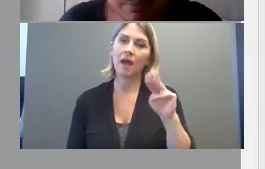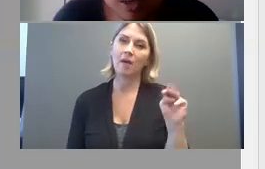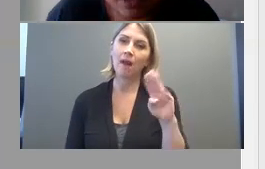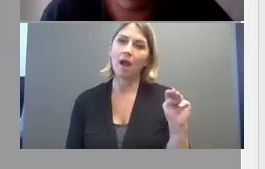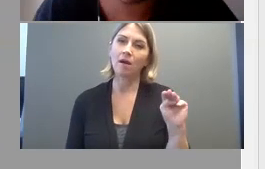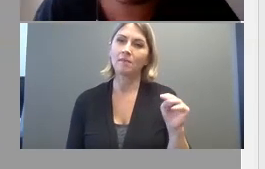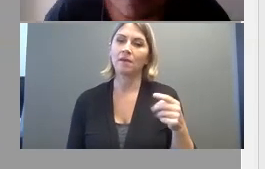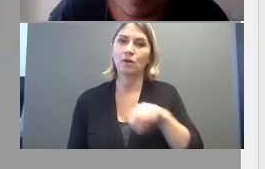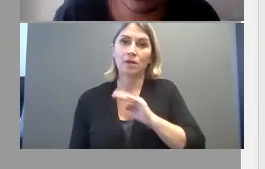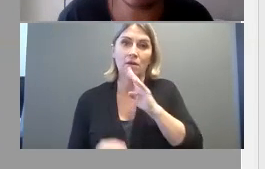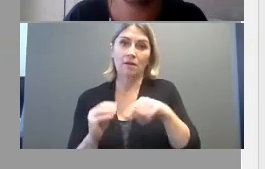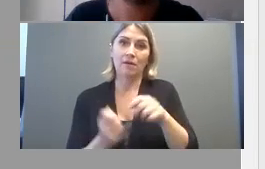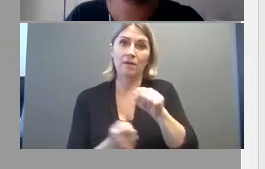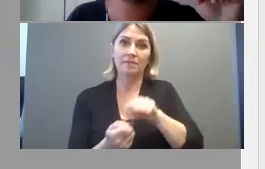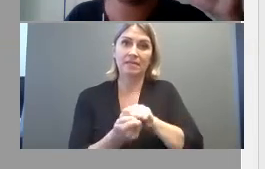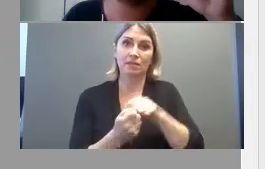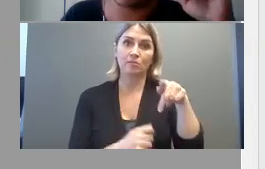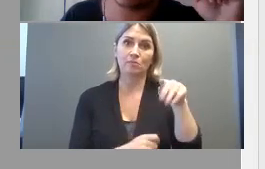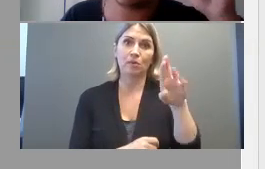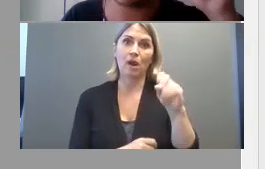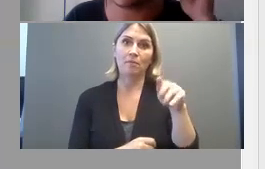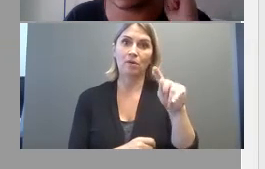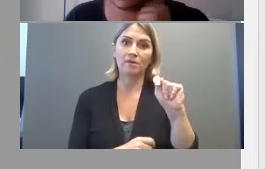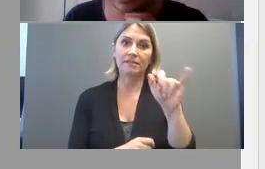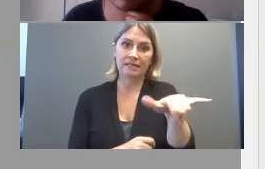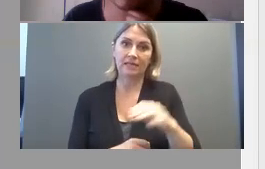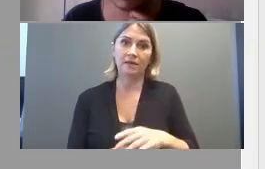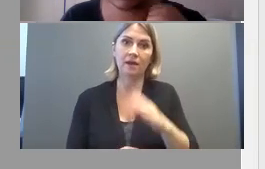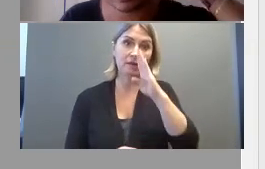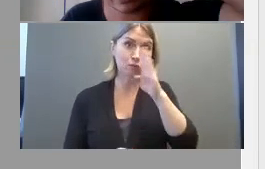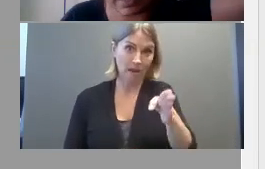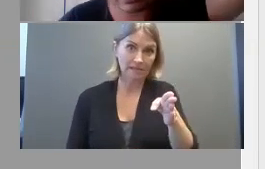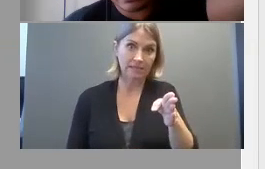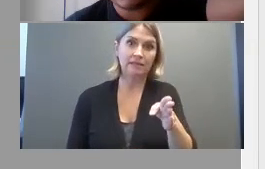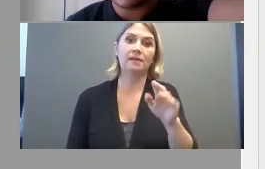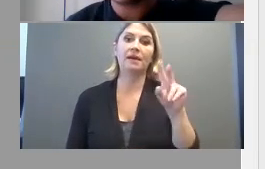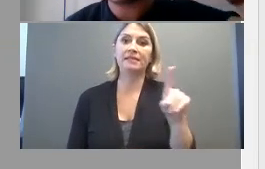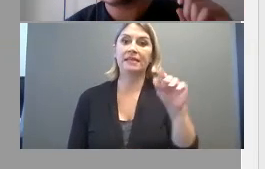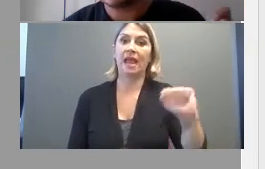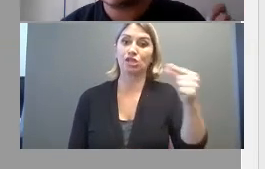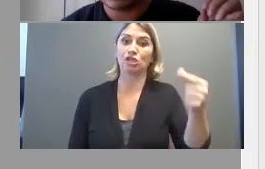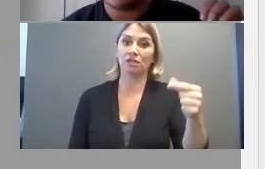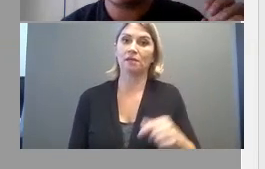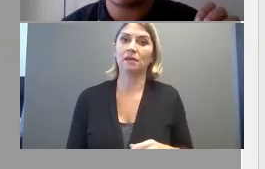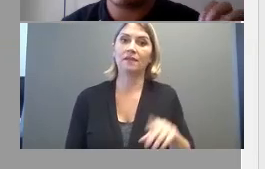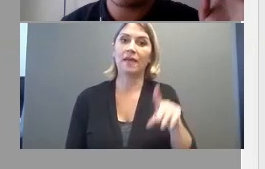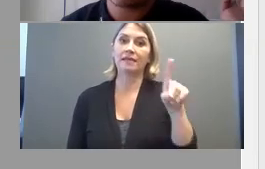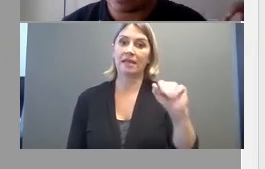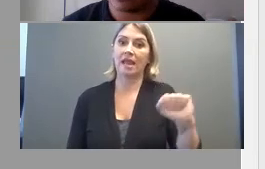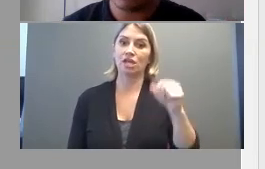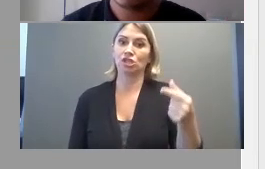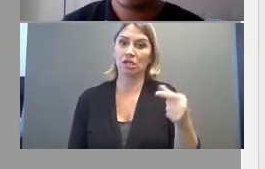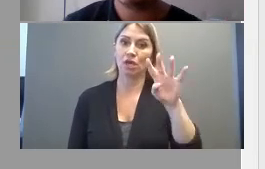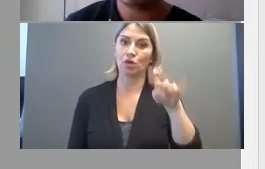let's talk about a particular property of a directed acyclic graph. So it says that a directed graph